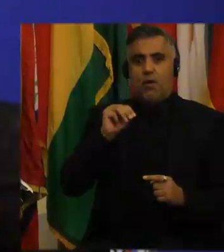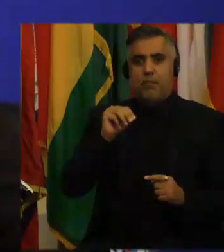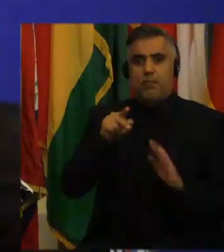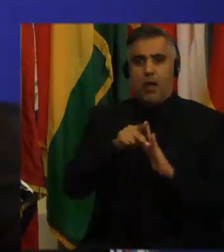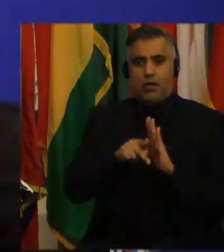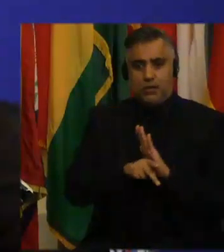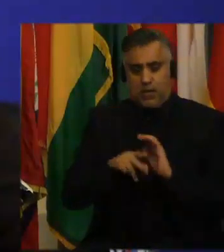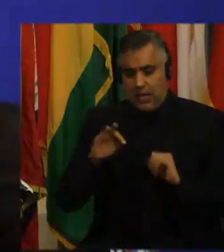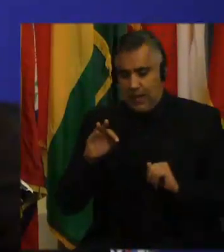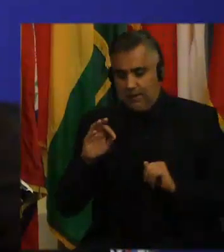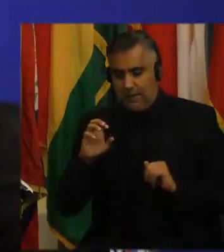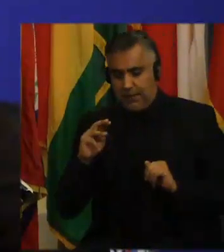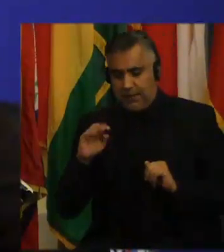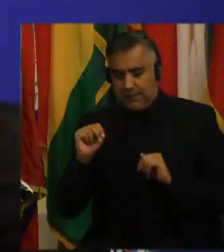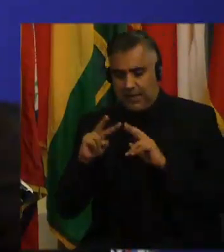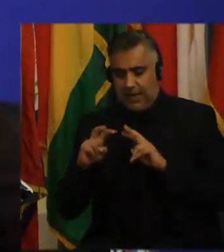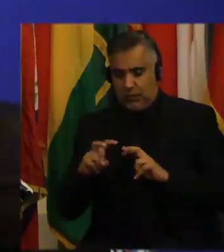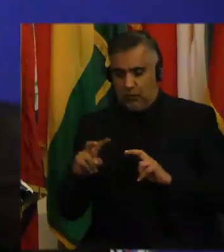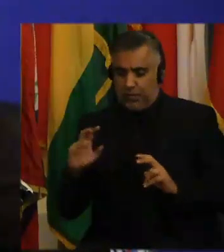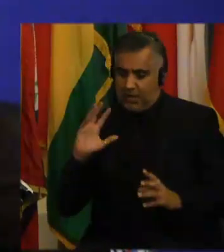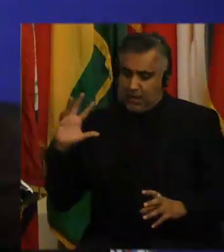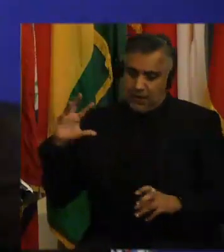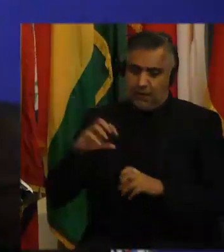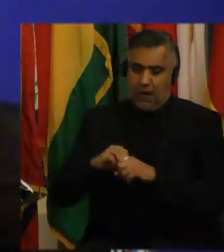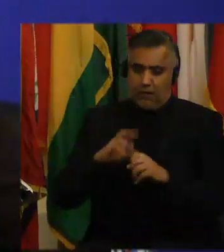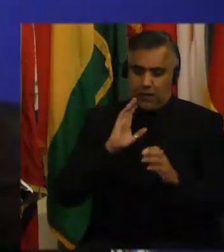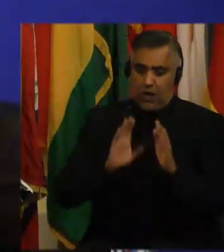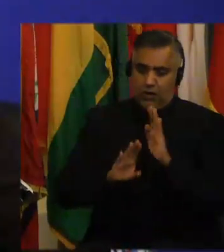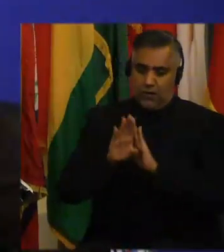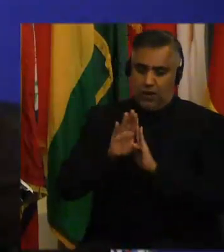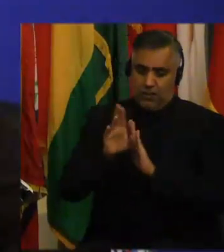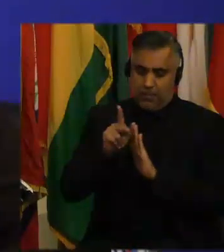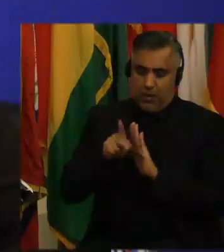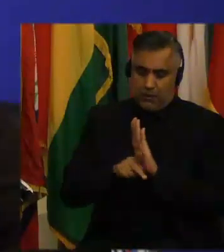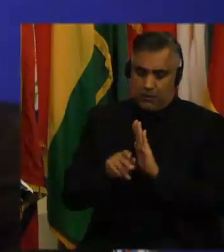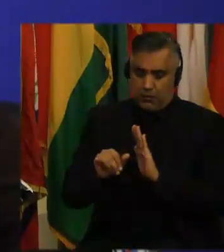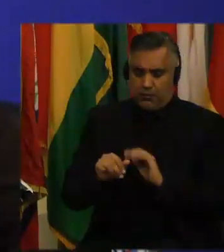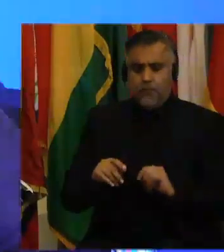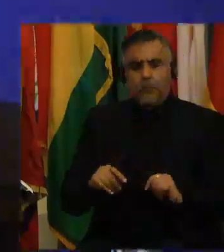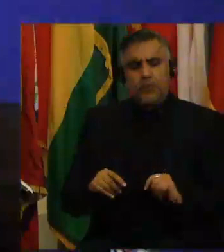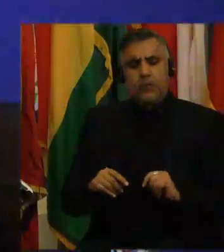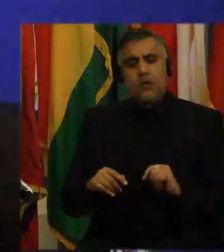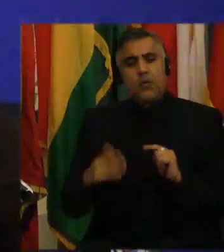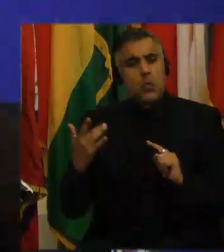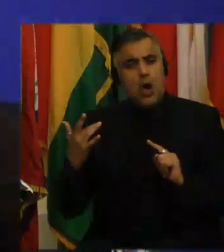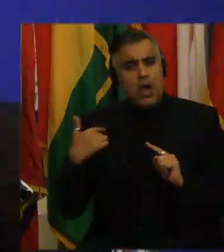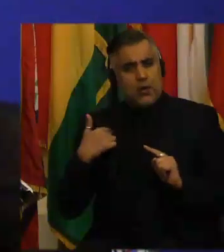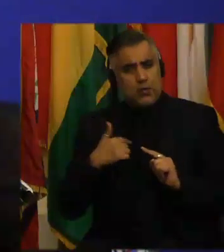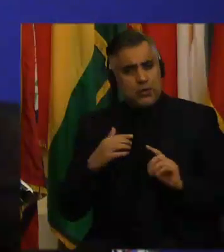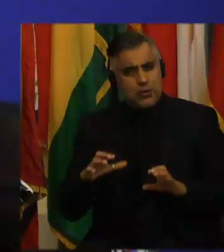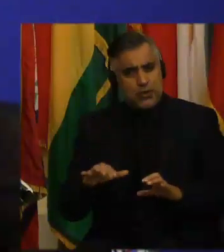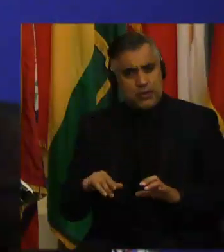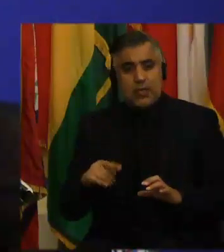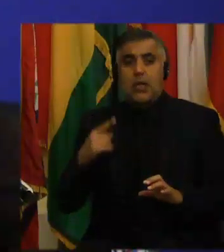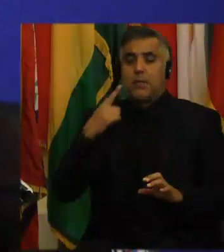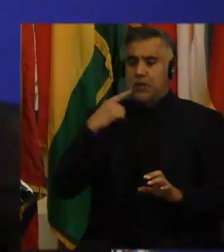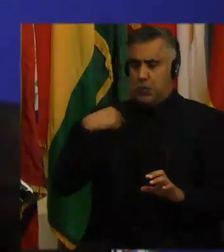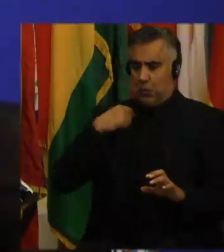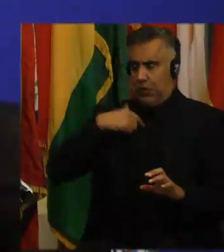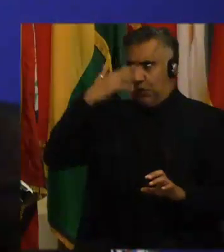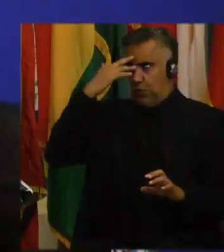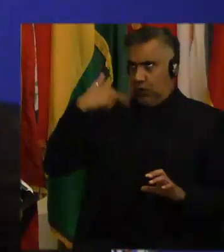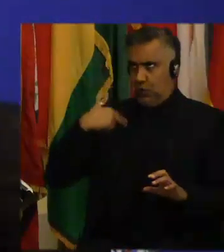feminist analysis will be at the heart of our foreign policy and our development policy. The reason for that is because we understand that this is a human rights